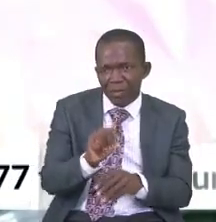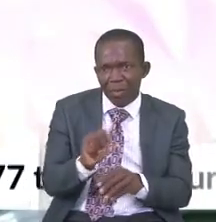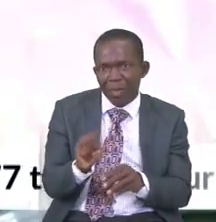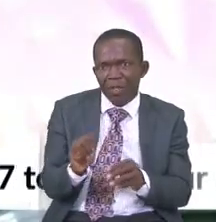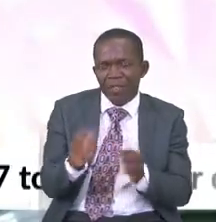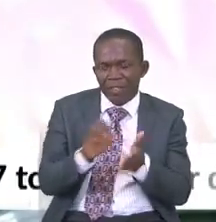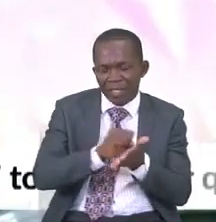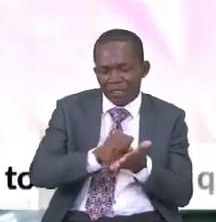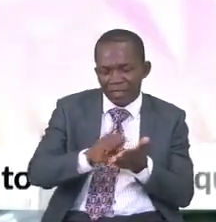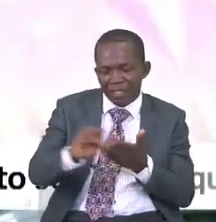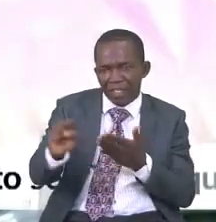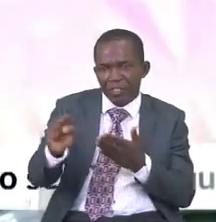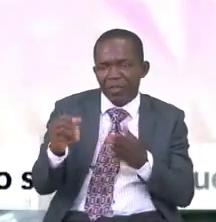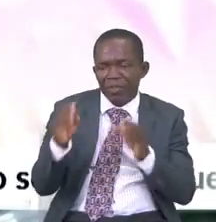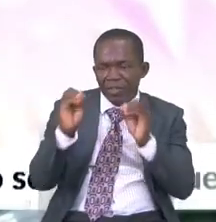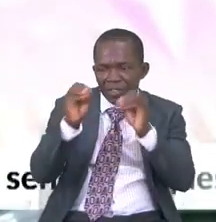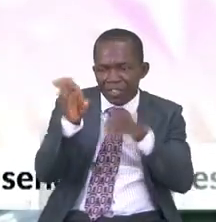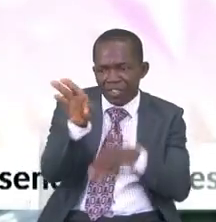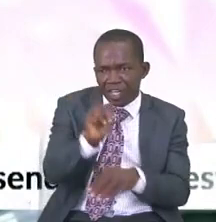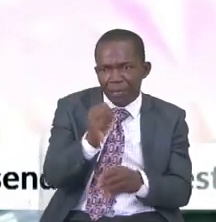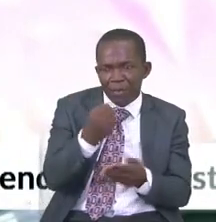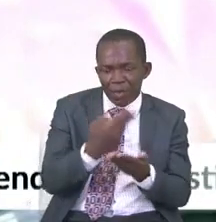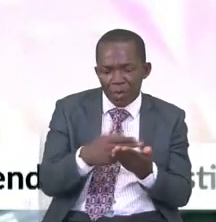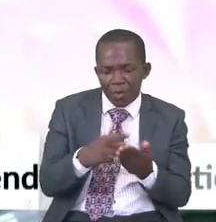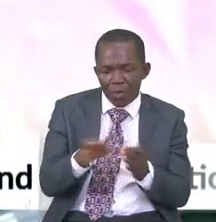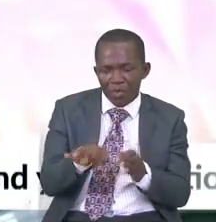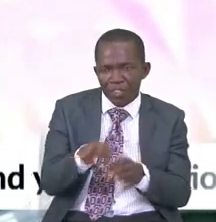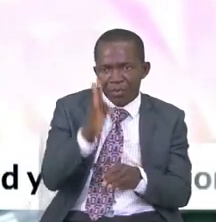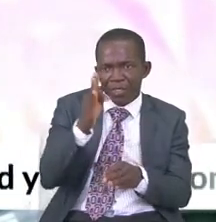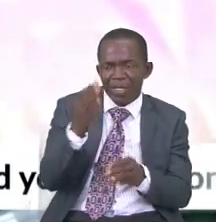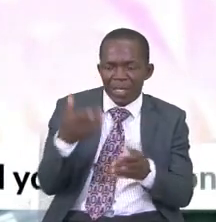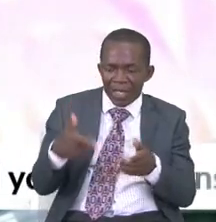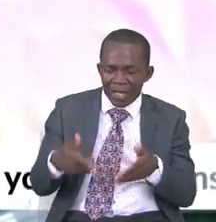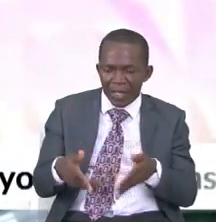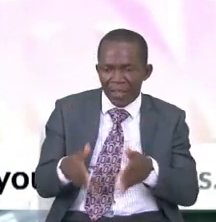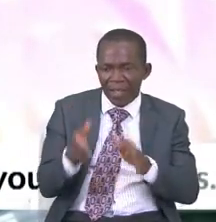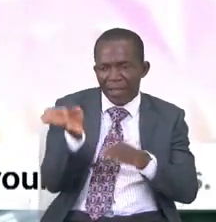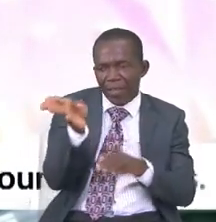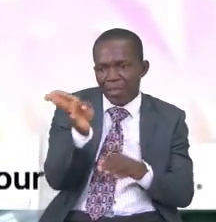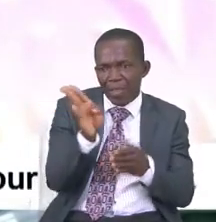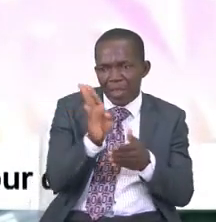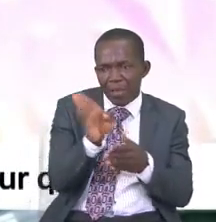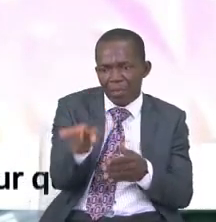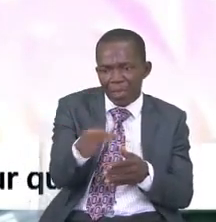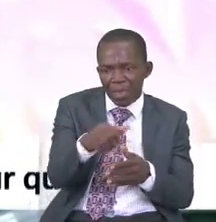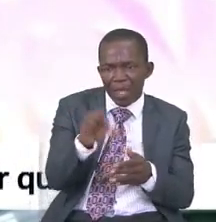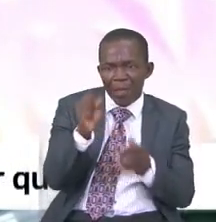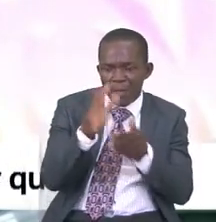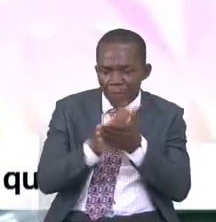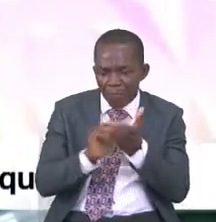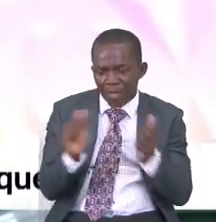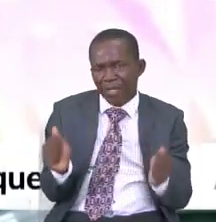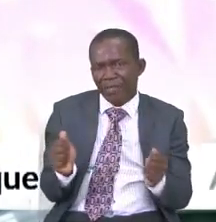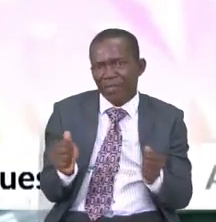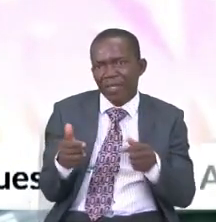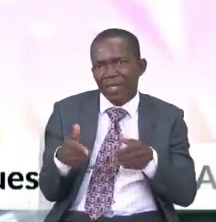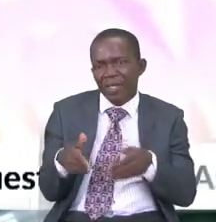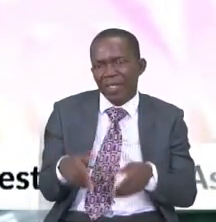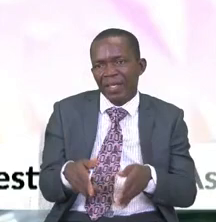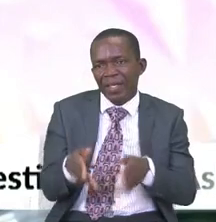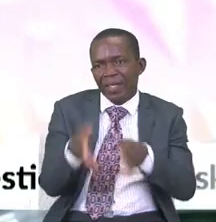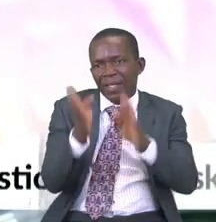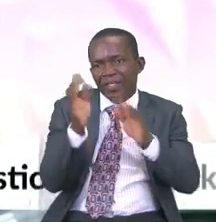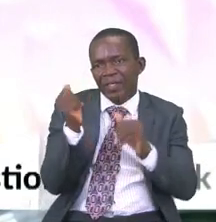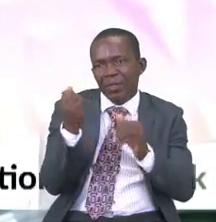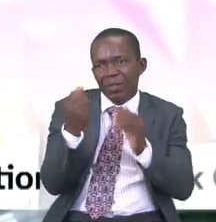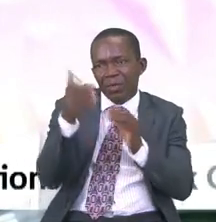saved, sanctified vessel. Let them believe. Make church exciting. Make God. God is an exciting God. The